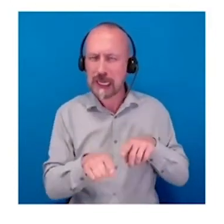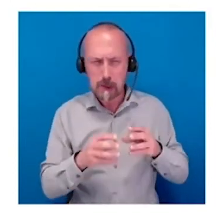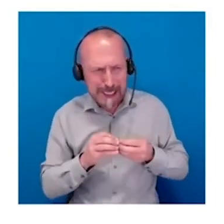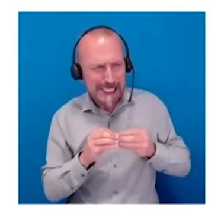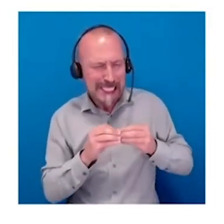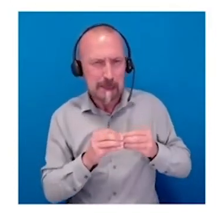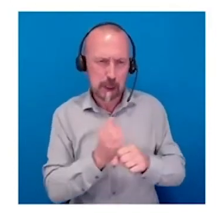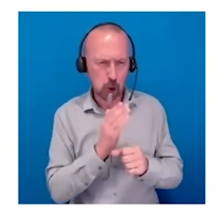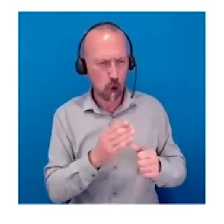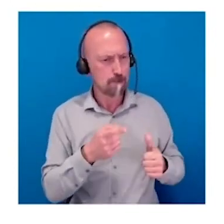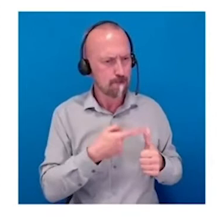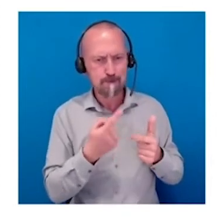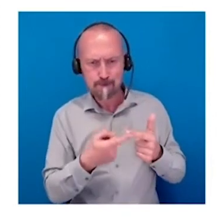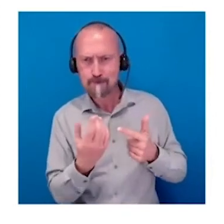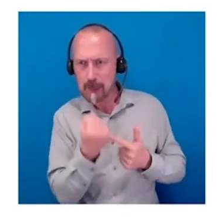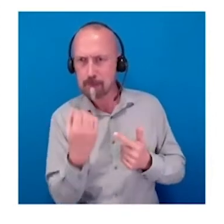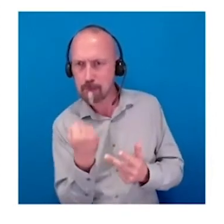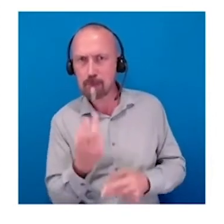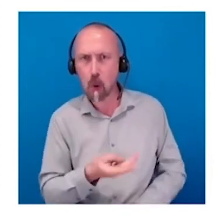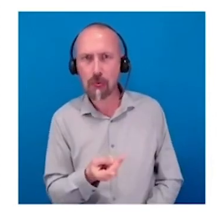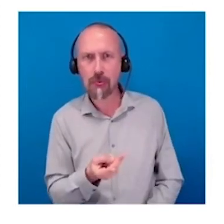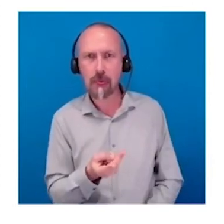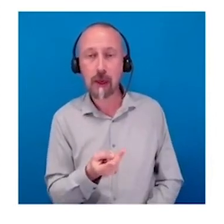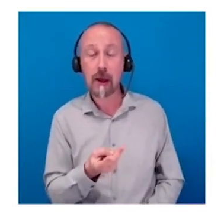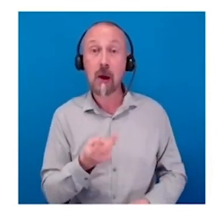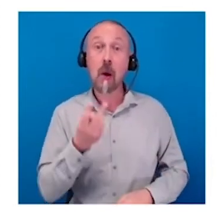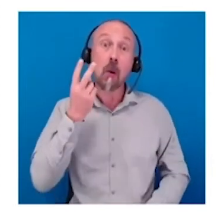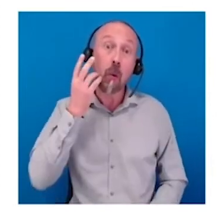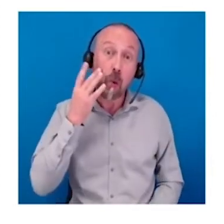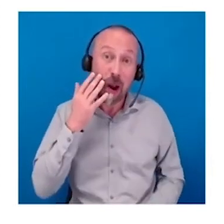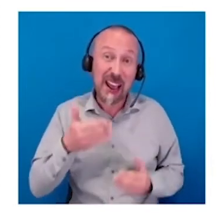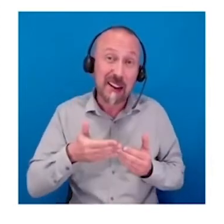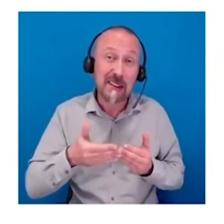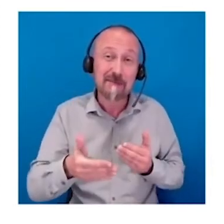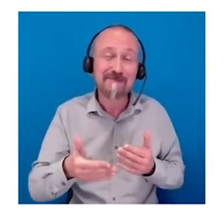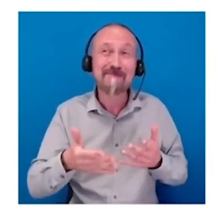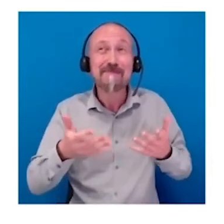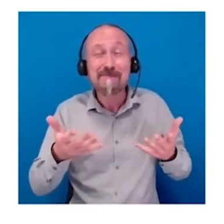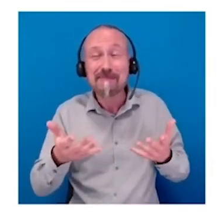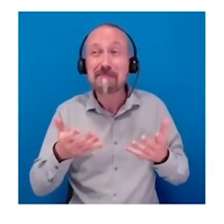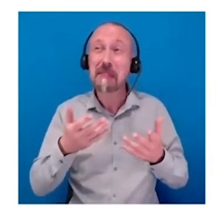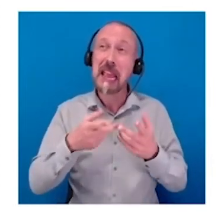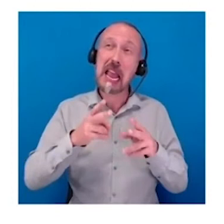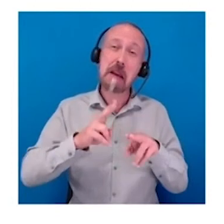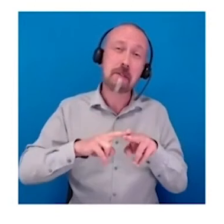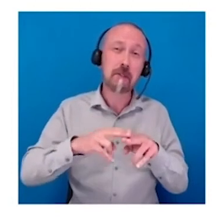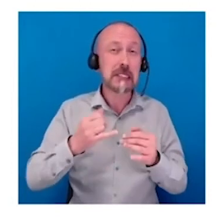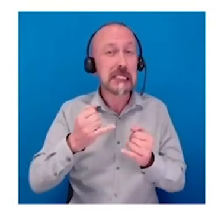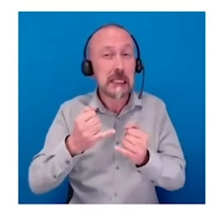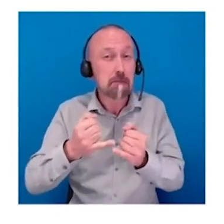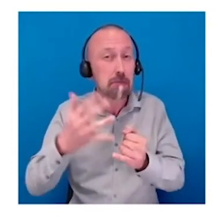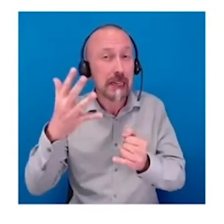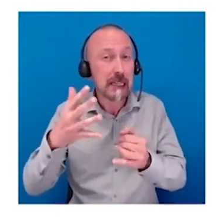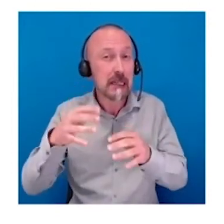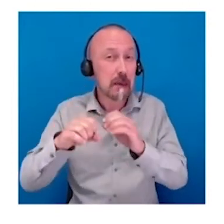I suppose in terms of our timeline, if you were to publish next spring, you're talking about a working level draft